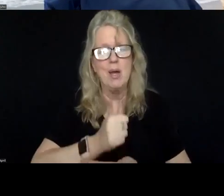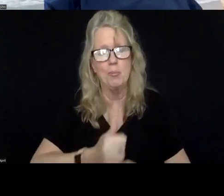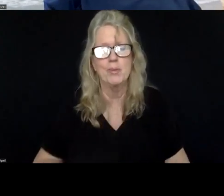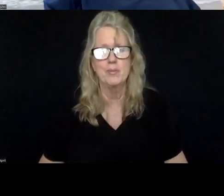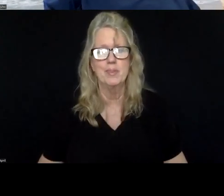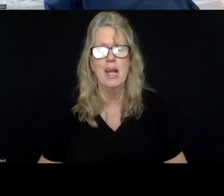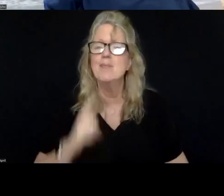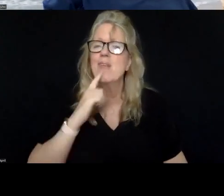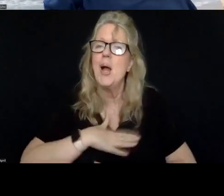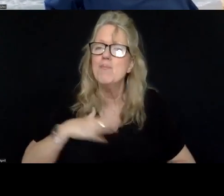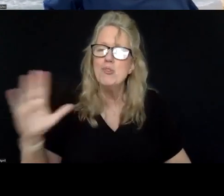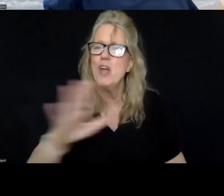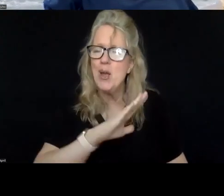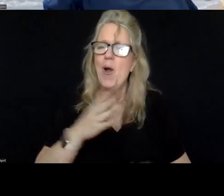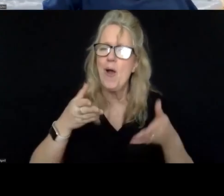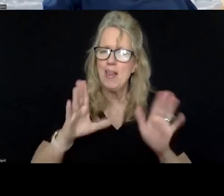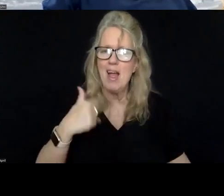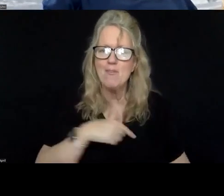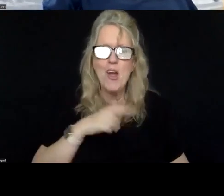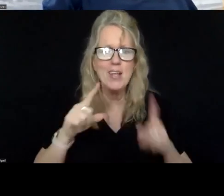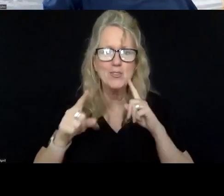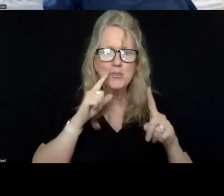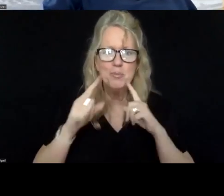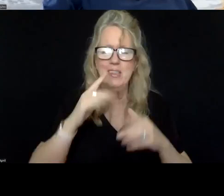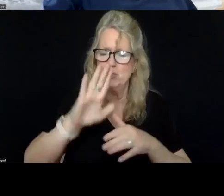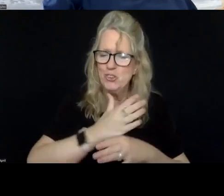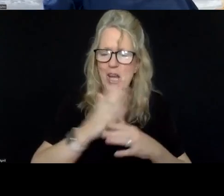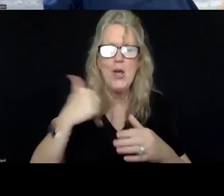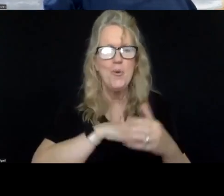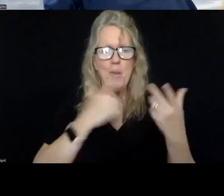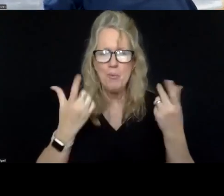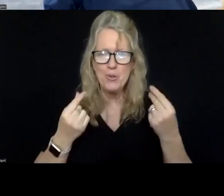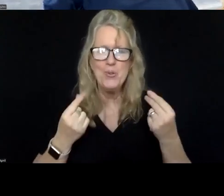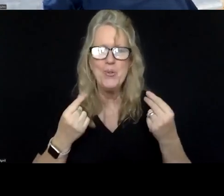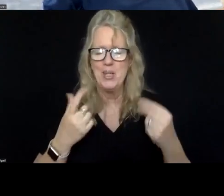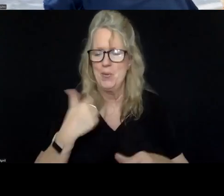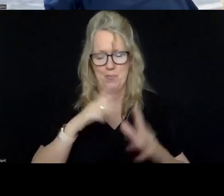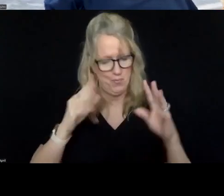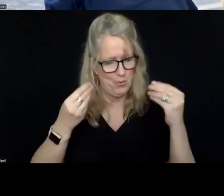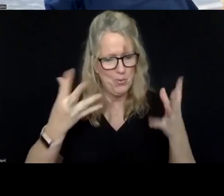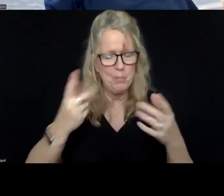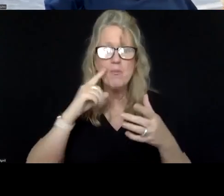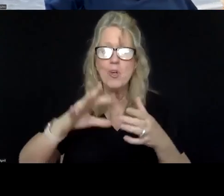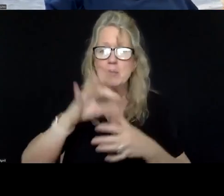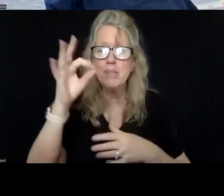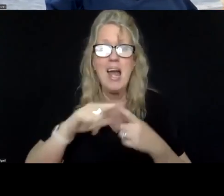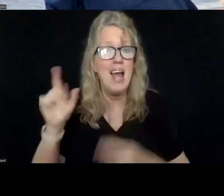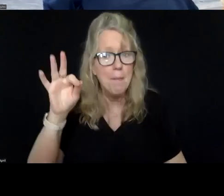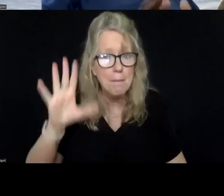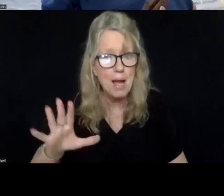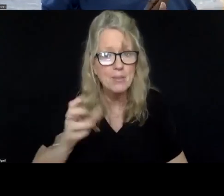I appreciate you all allowing us to speak and share what we're doing. We provide spiritual and pastoral